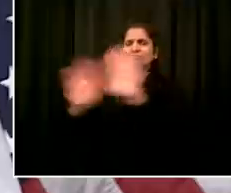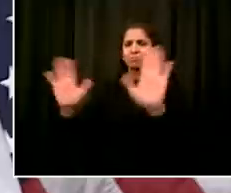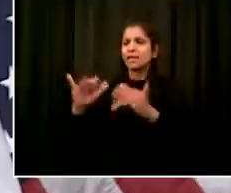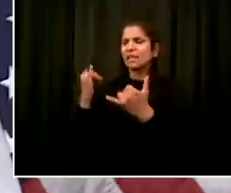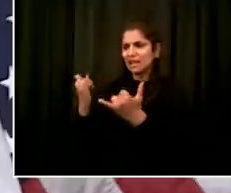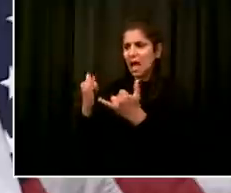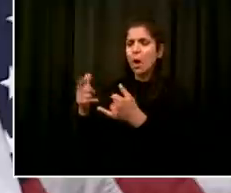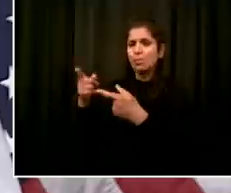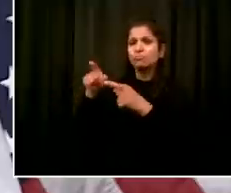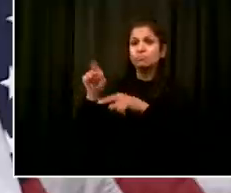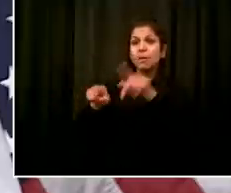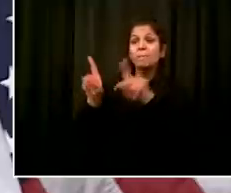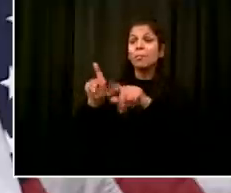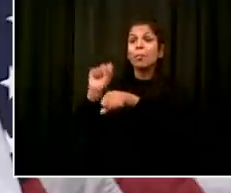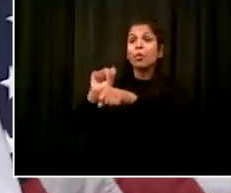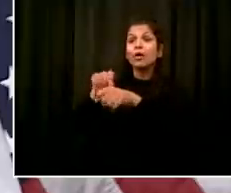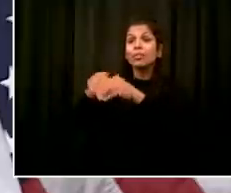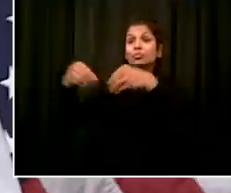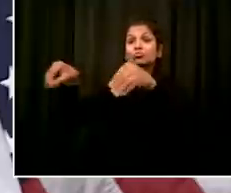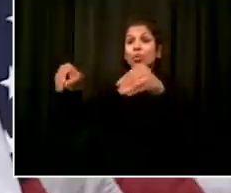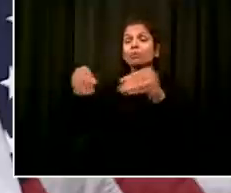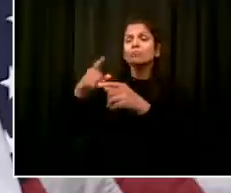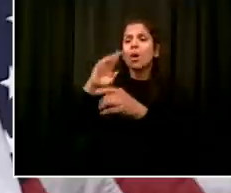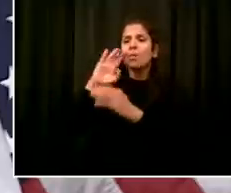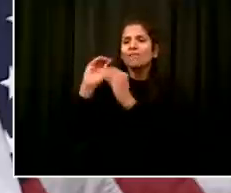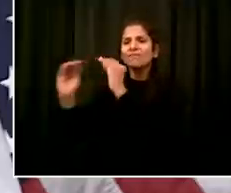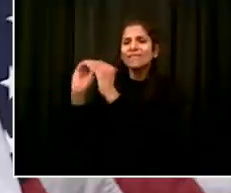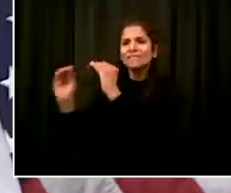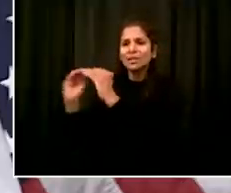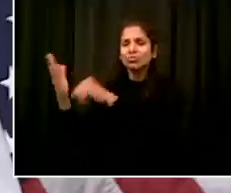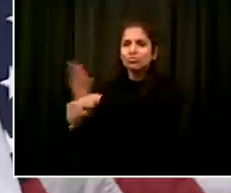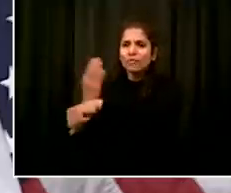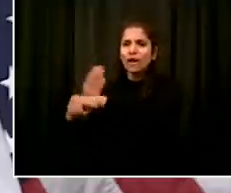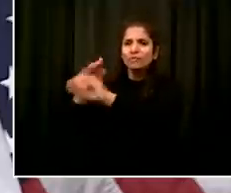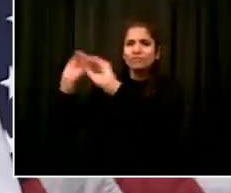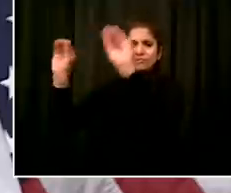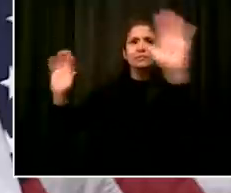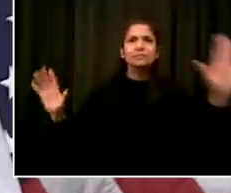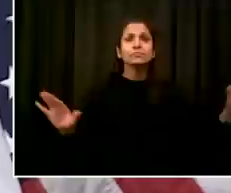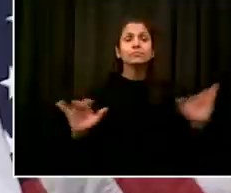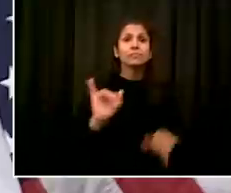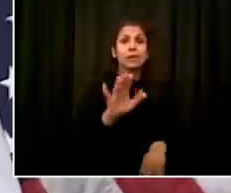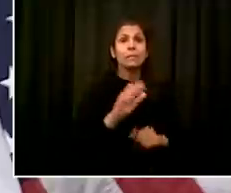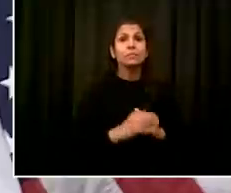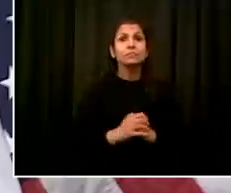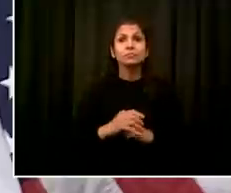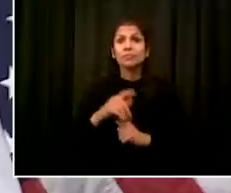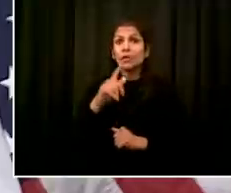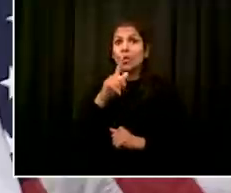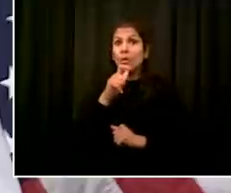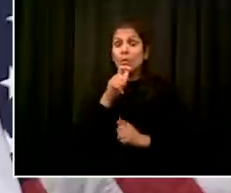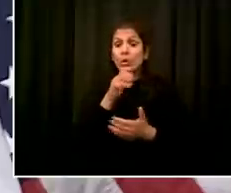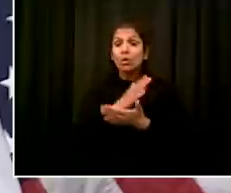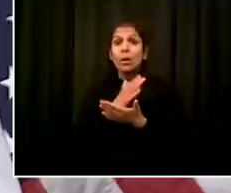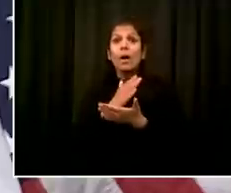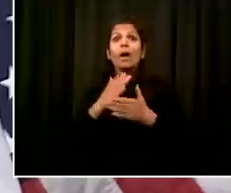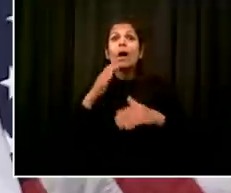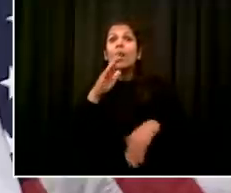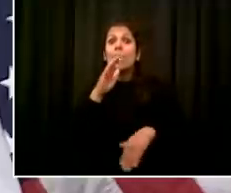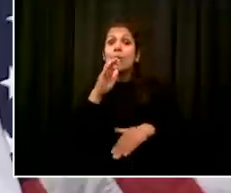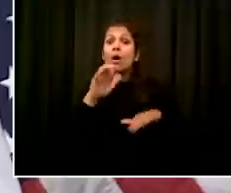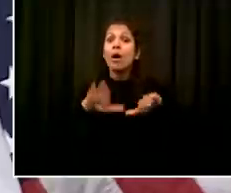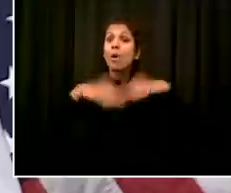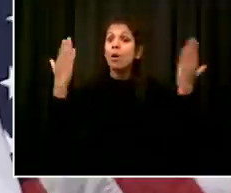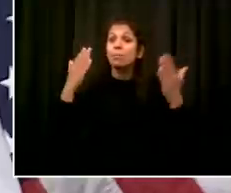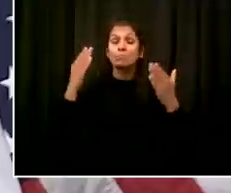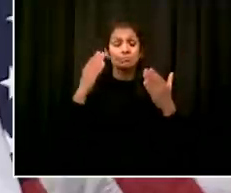That combination, I think those industries will be able, and they've gotten a lot of warnings since we announced last Friday, the governor and I,